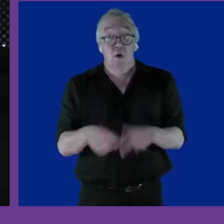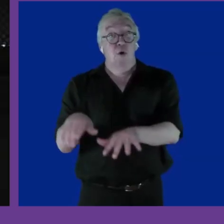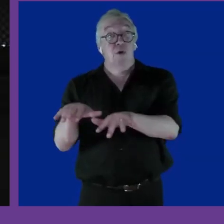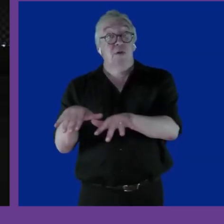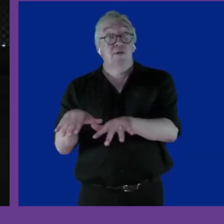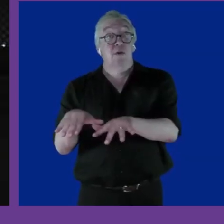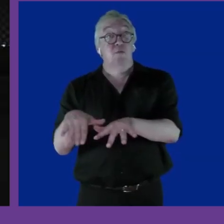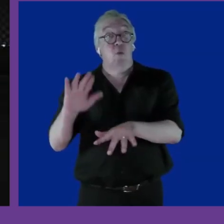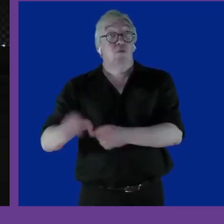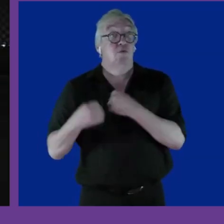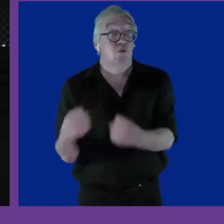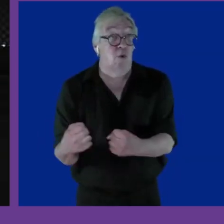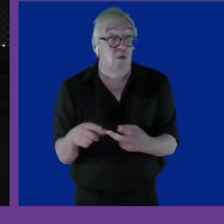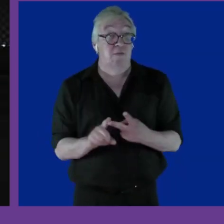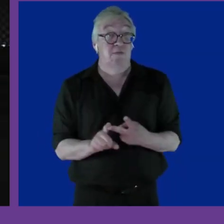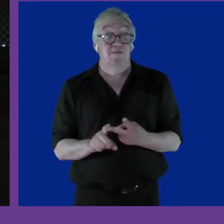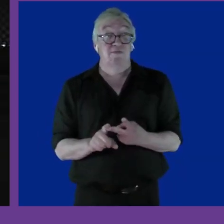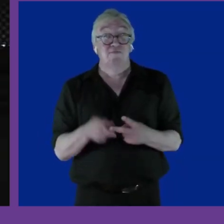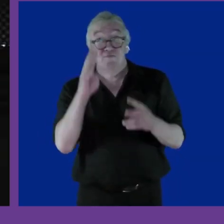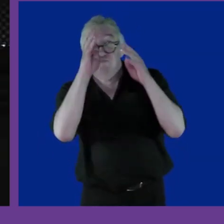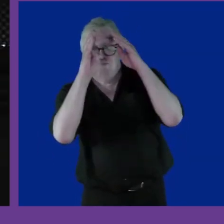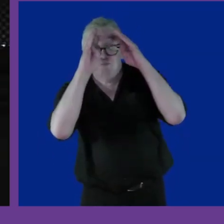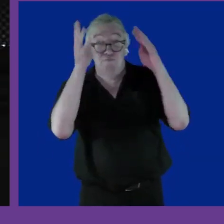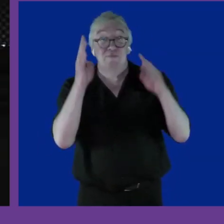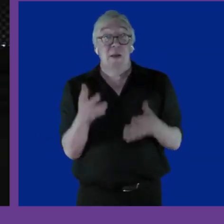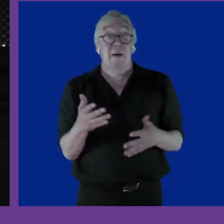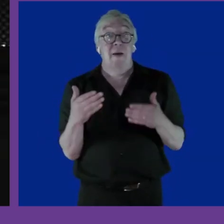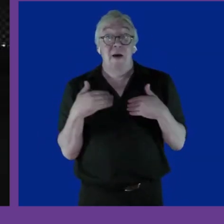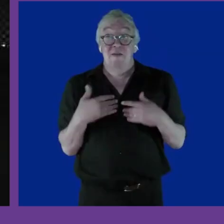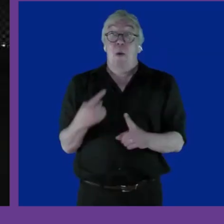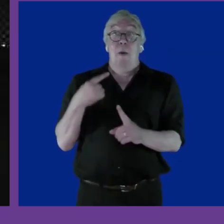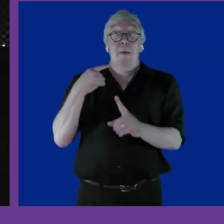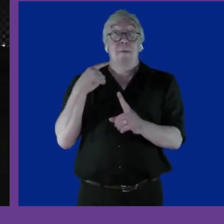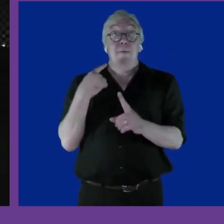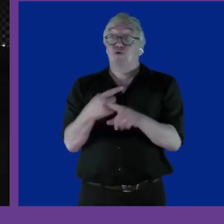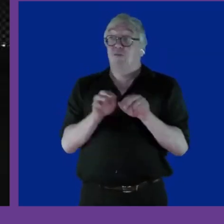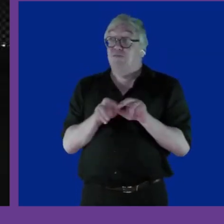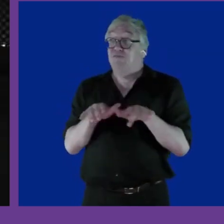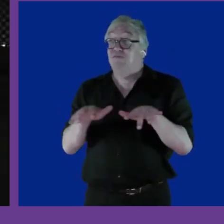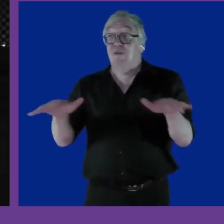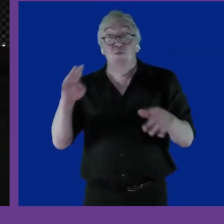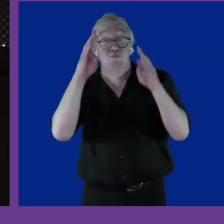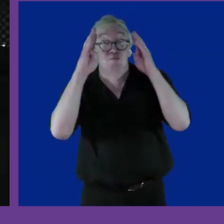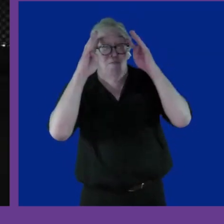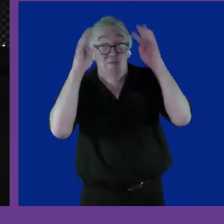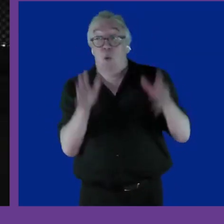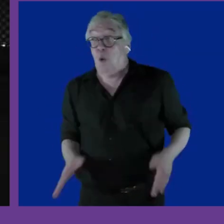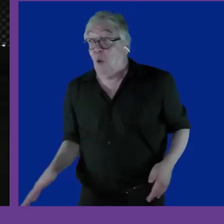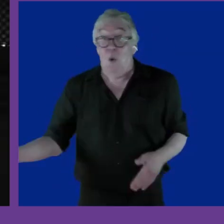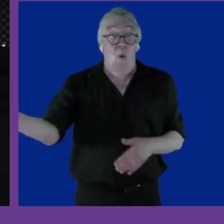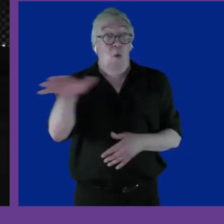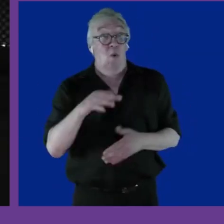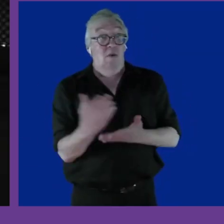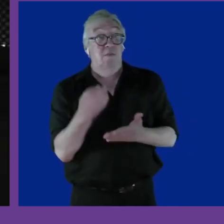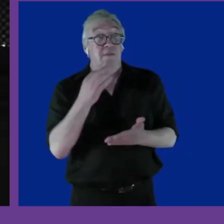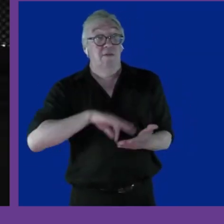more resilient. You come up with new innovations with positive derivative effects in terms of innovation for all users. And so